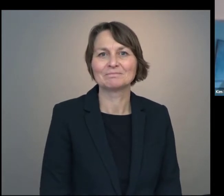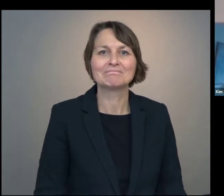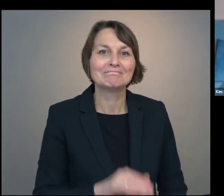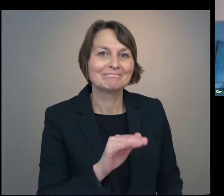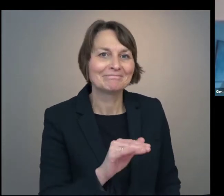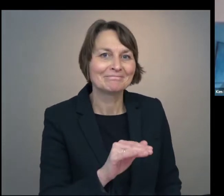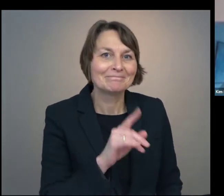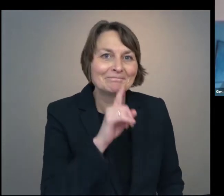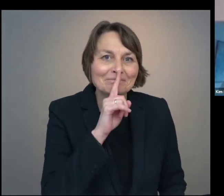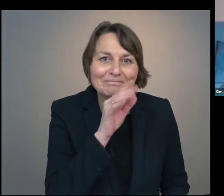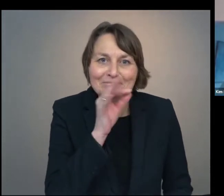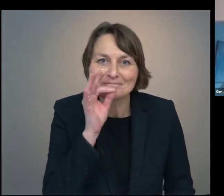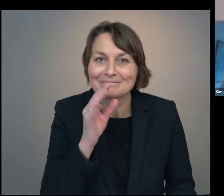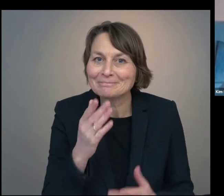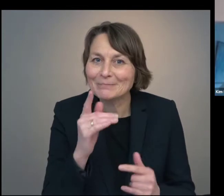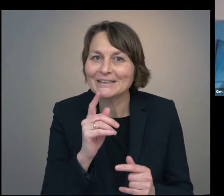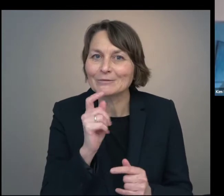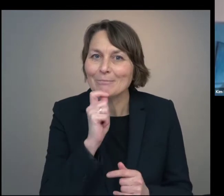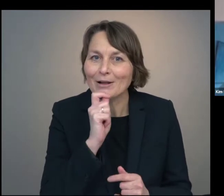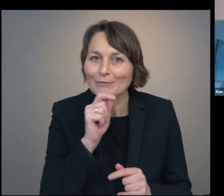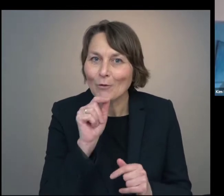You're muted.